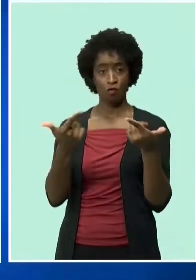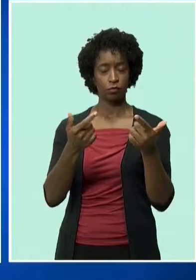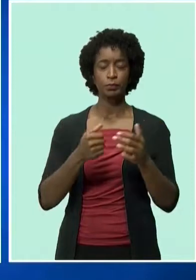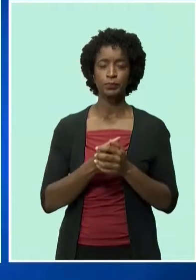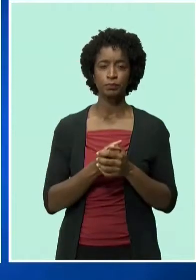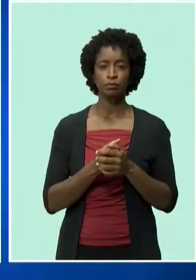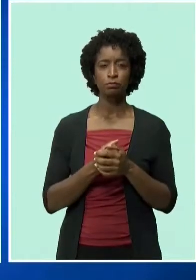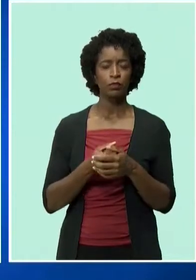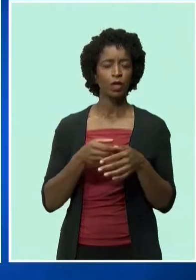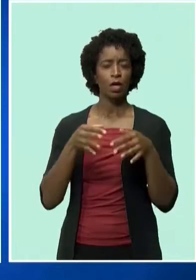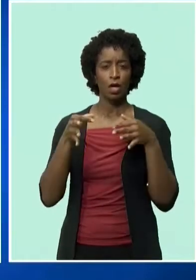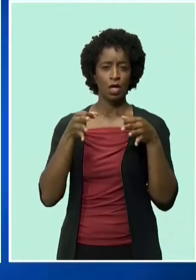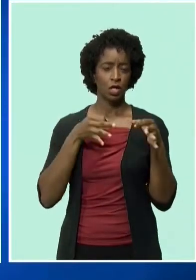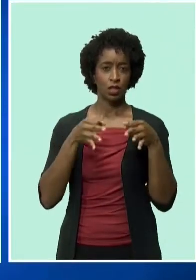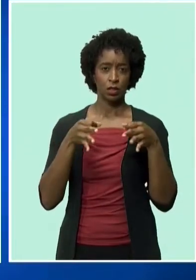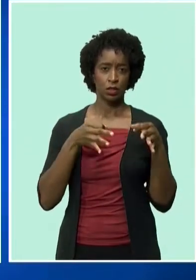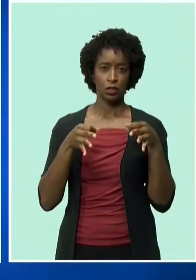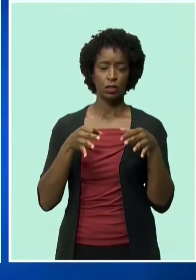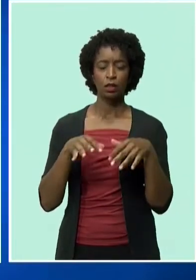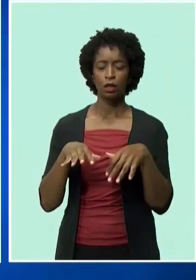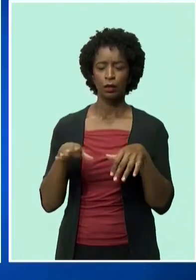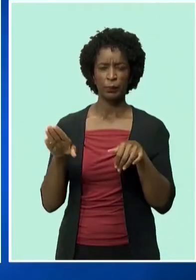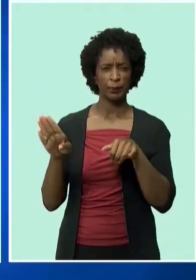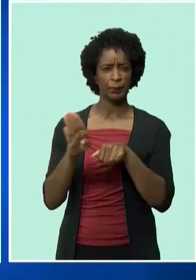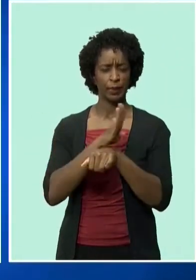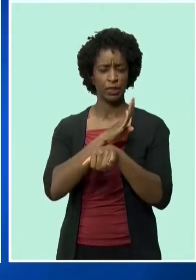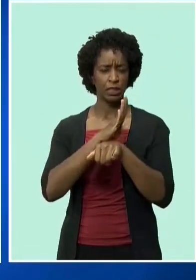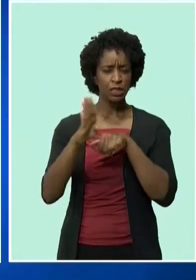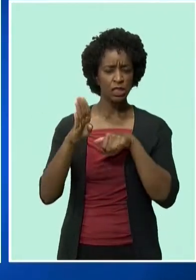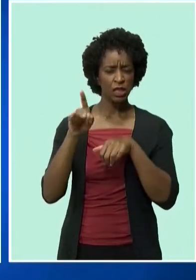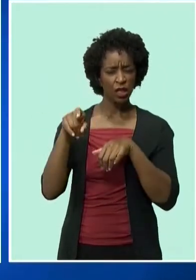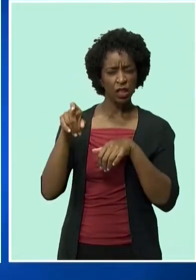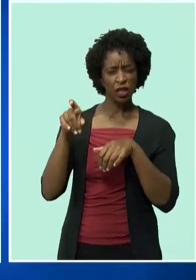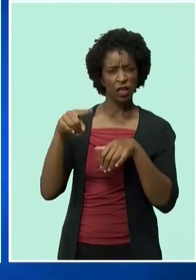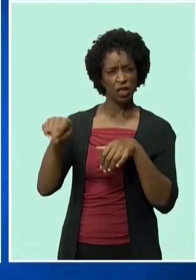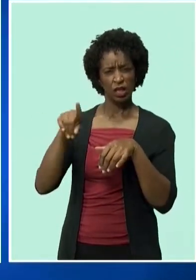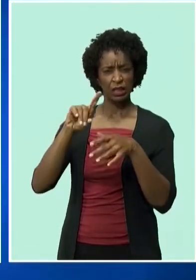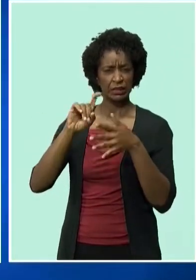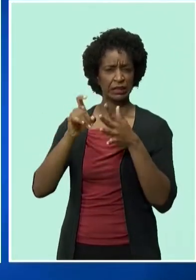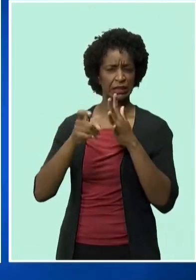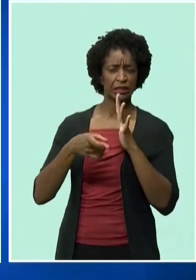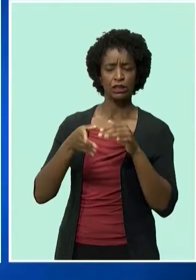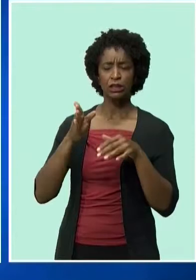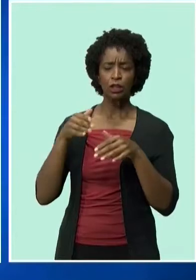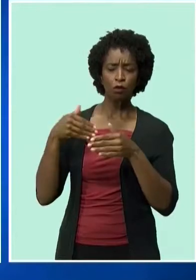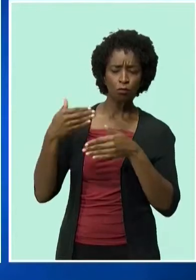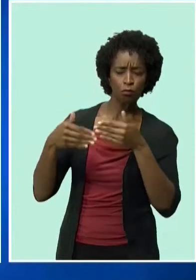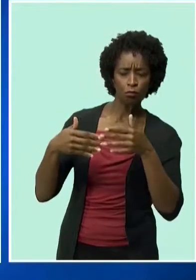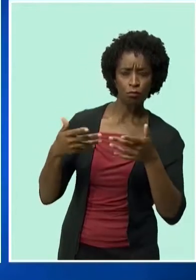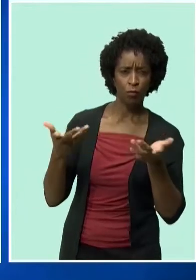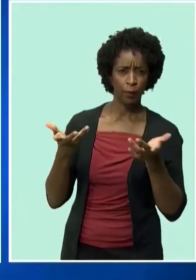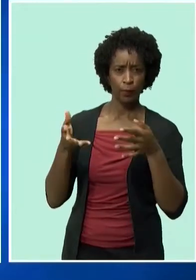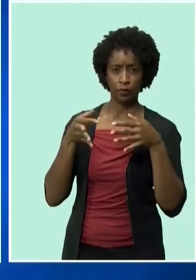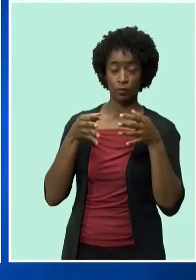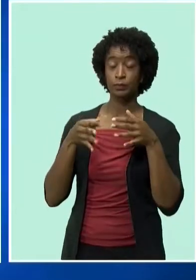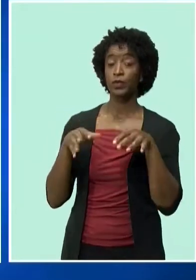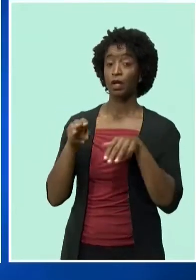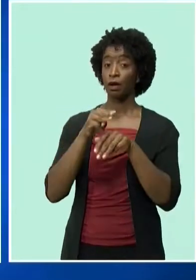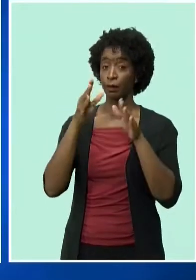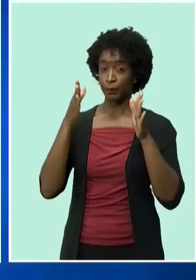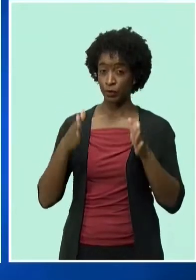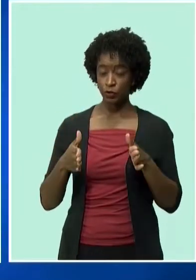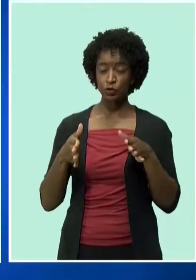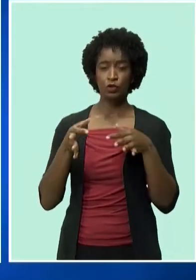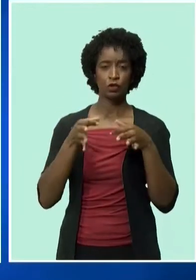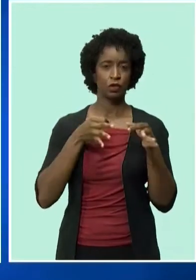for where he believes the Barbados business sector is going, Senior Minister responsible for the productive sector, Kerry Simmons, said the issues of